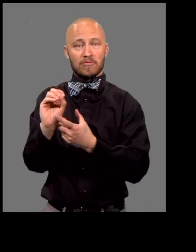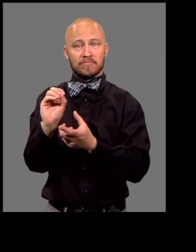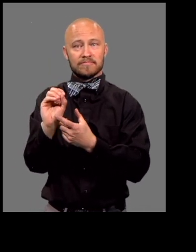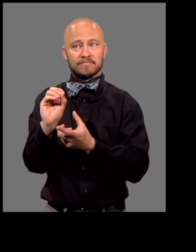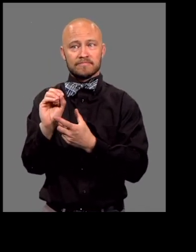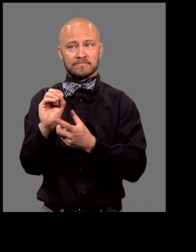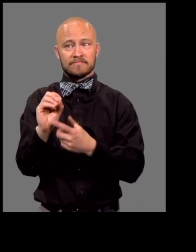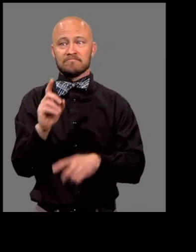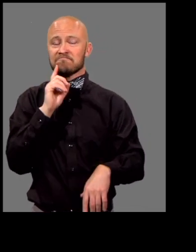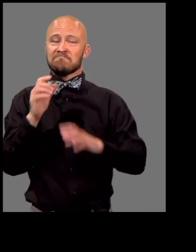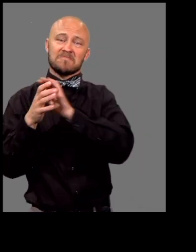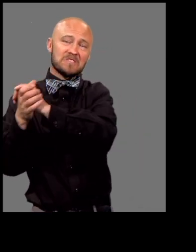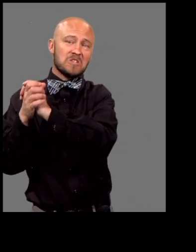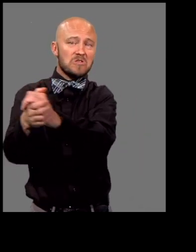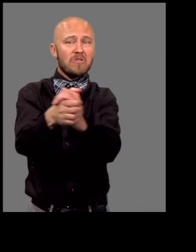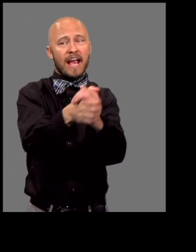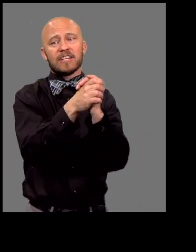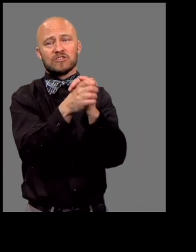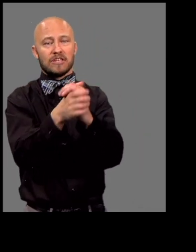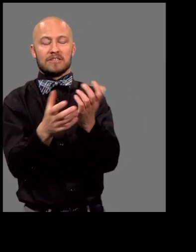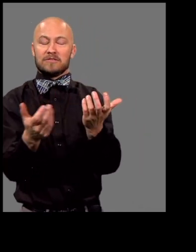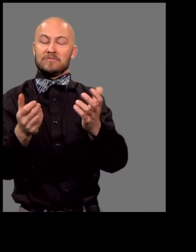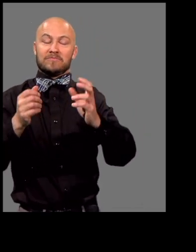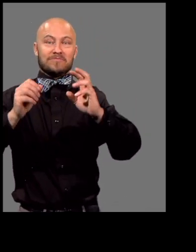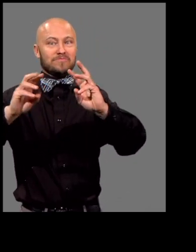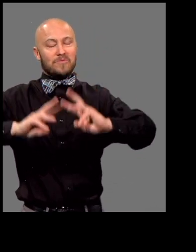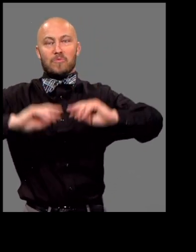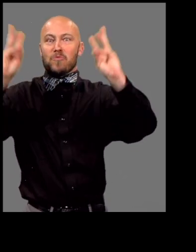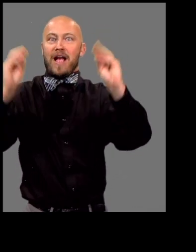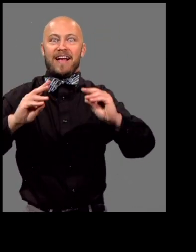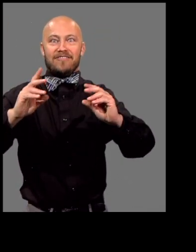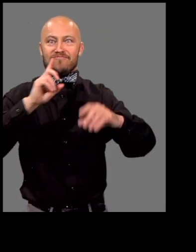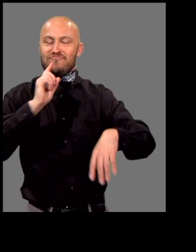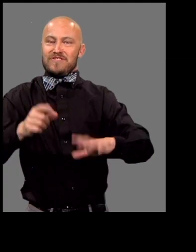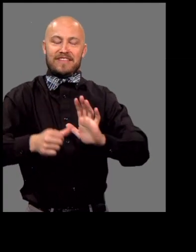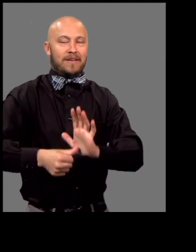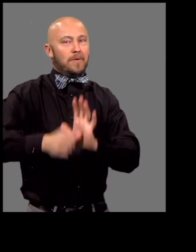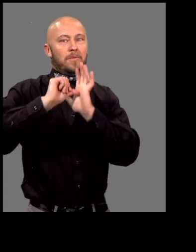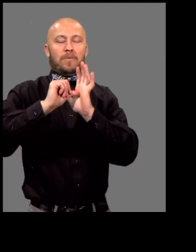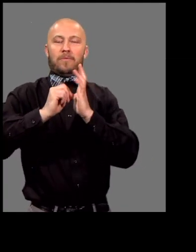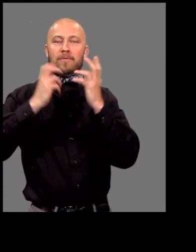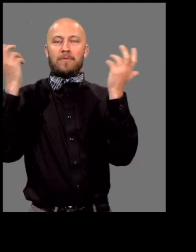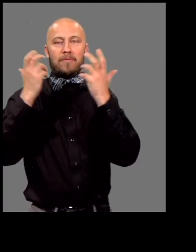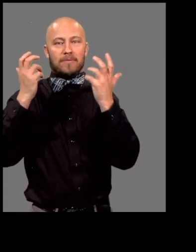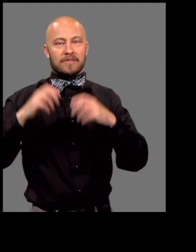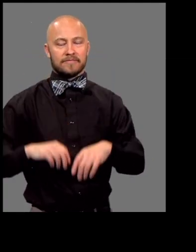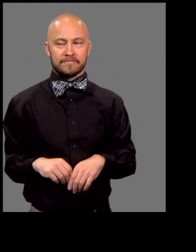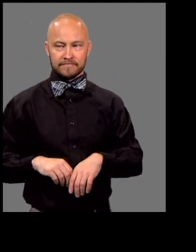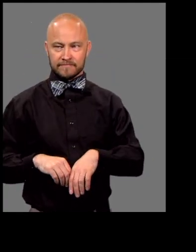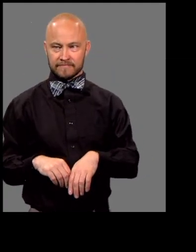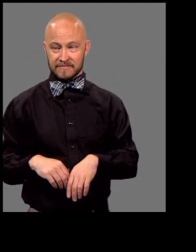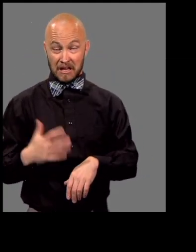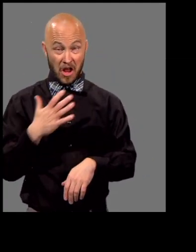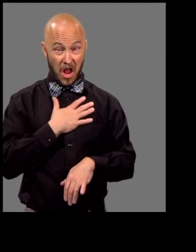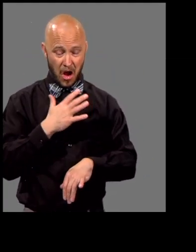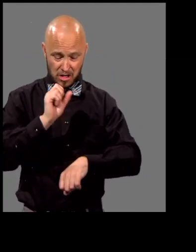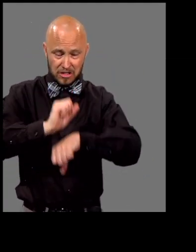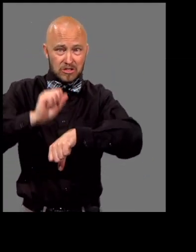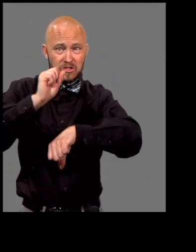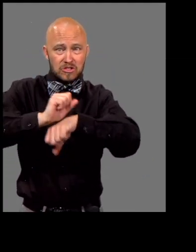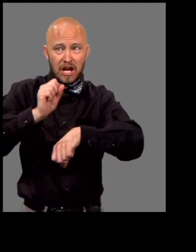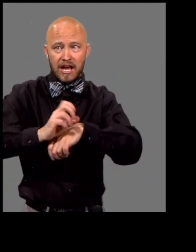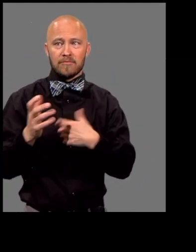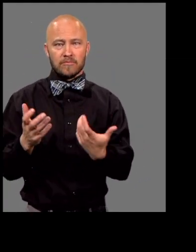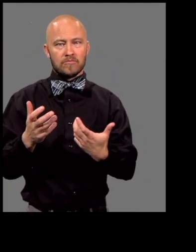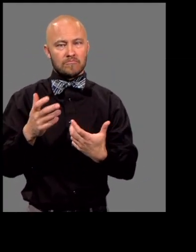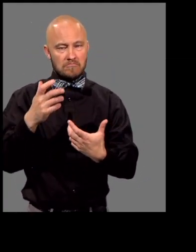Mo was saying. Congratulations from, wow, you did it. I'm impressed. Our major job here